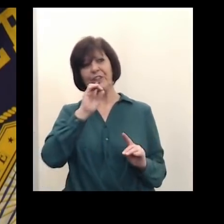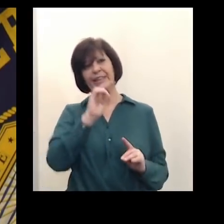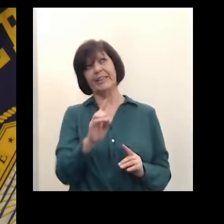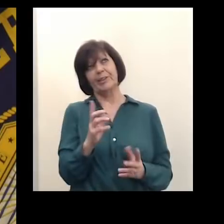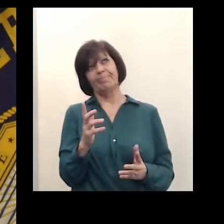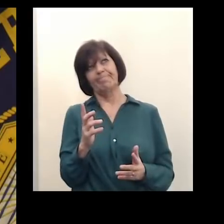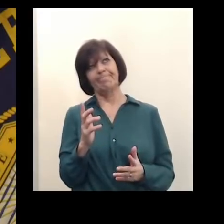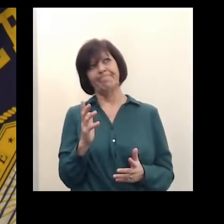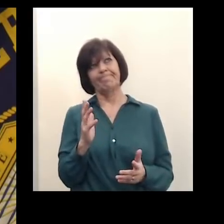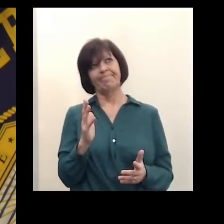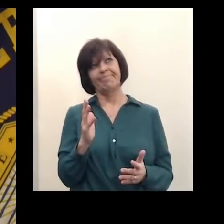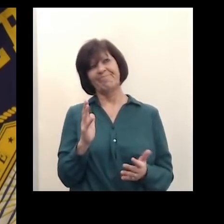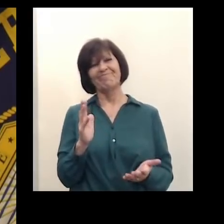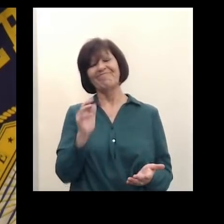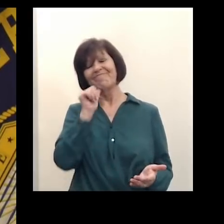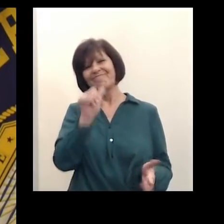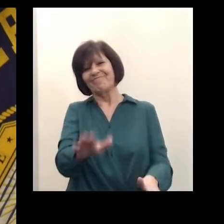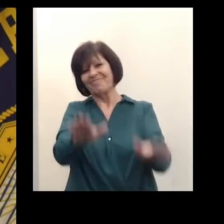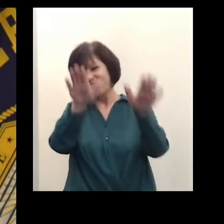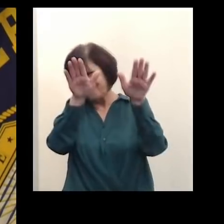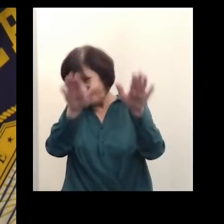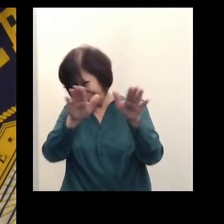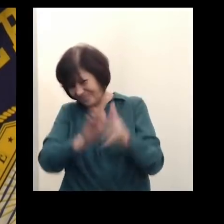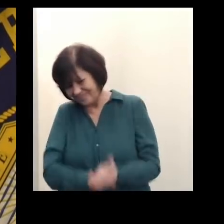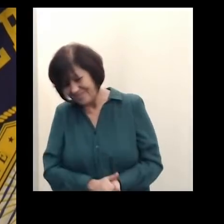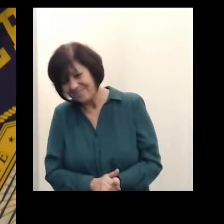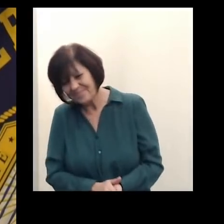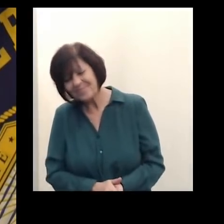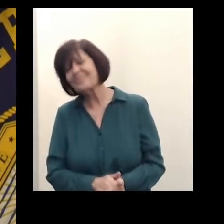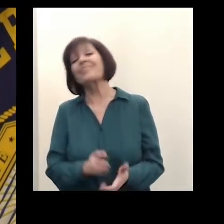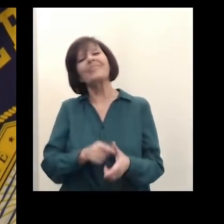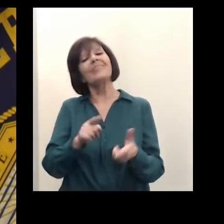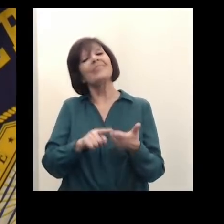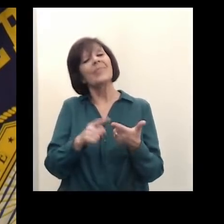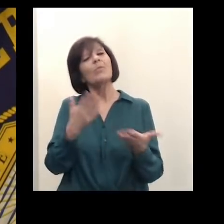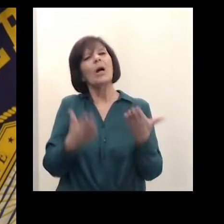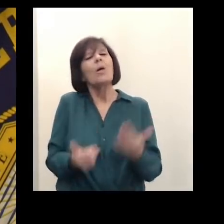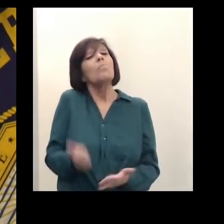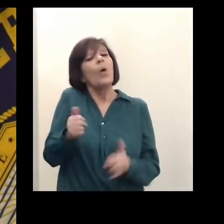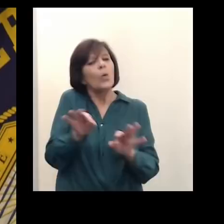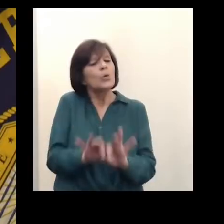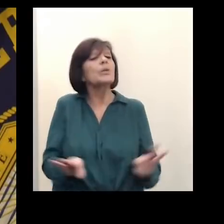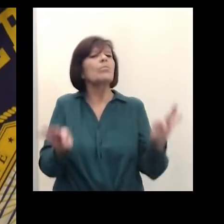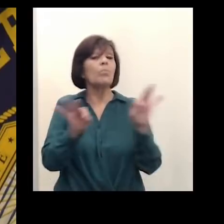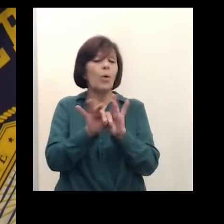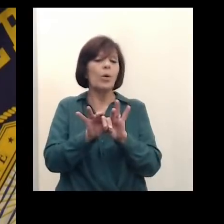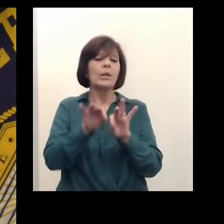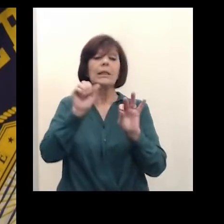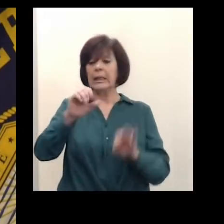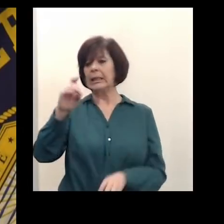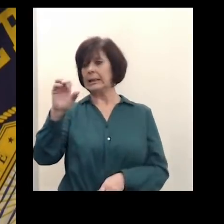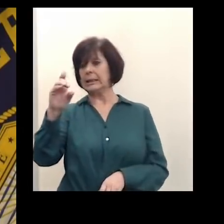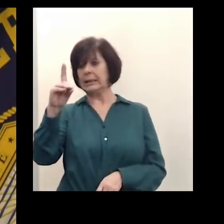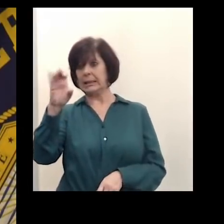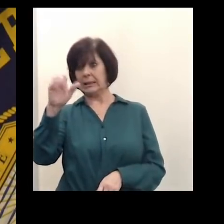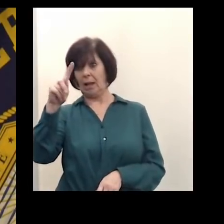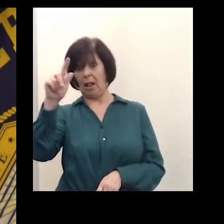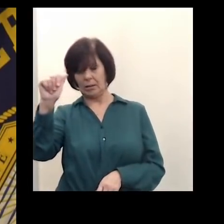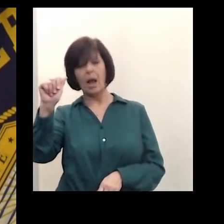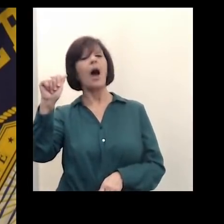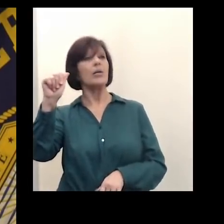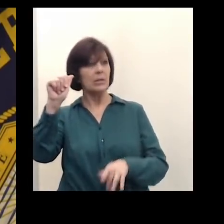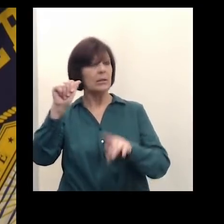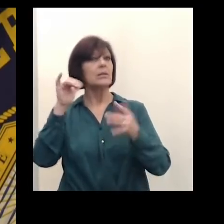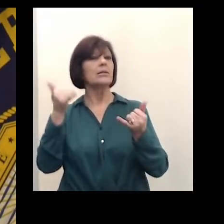less than excellent. And then perhaps a most important factor, although when Delta showed up, we saw a moderate number of cases